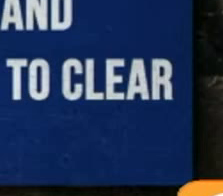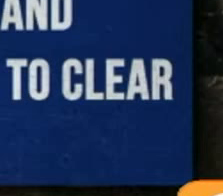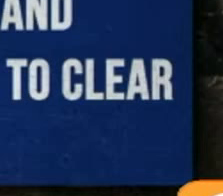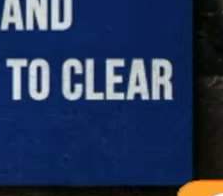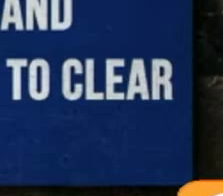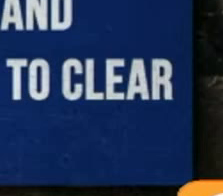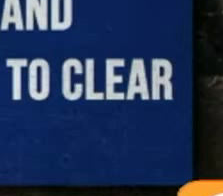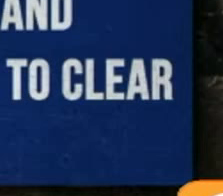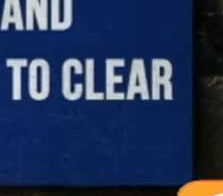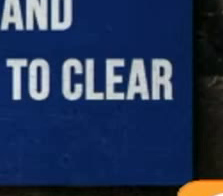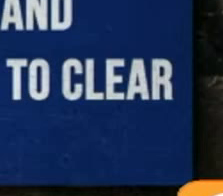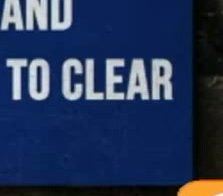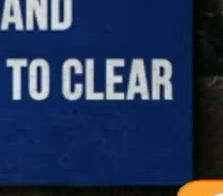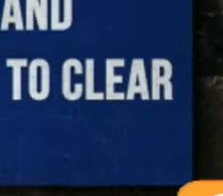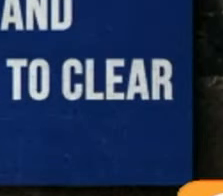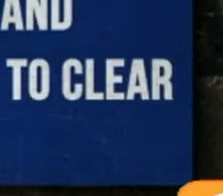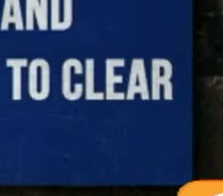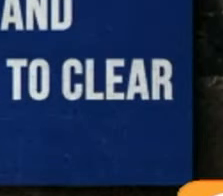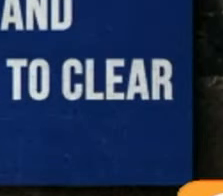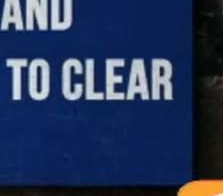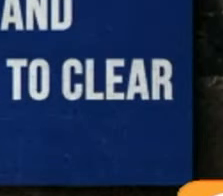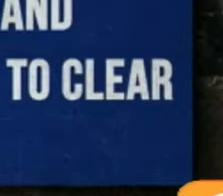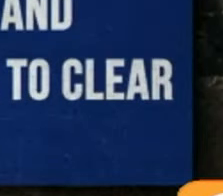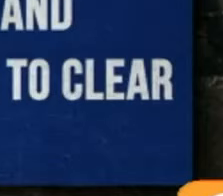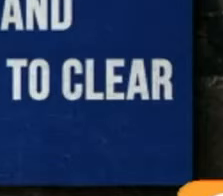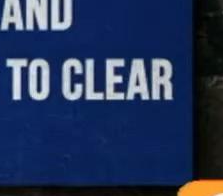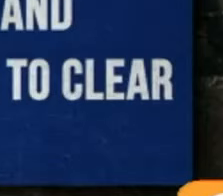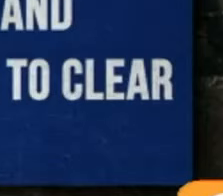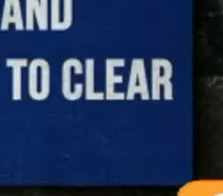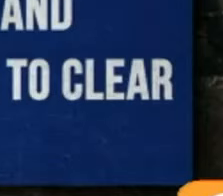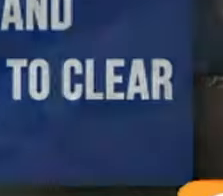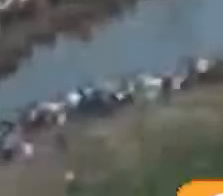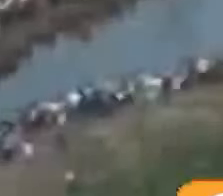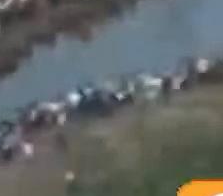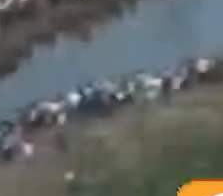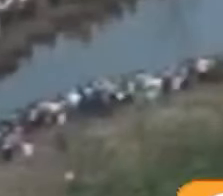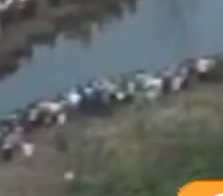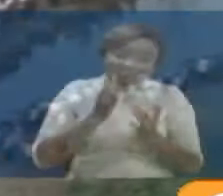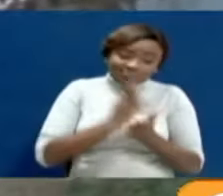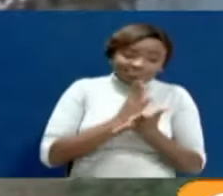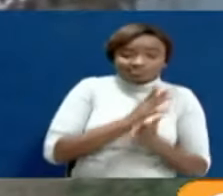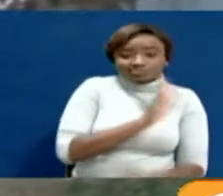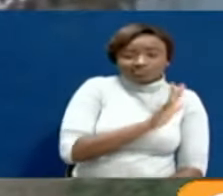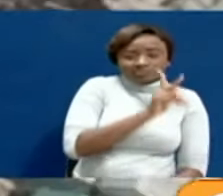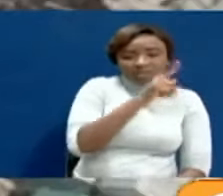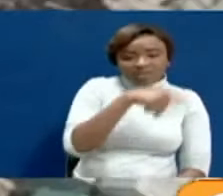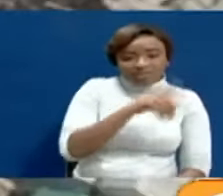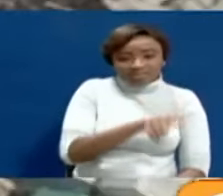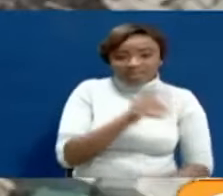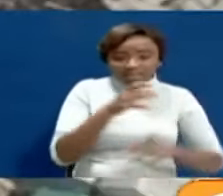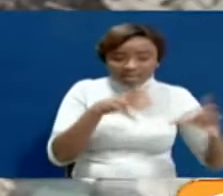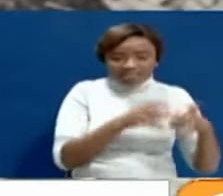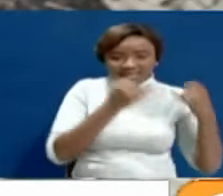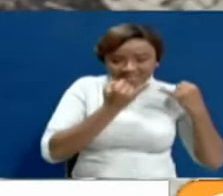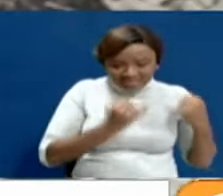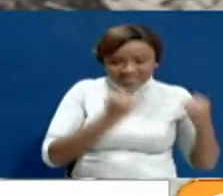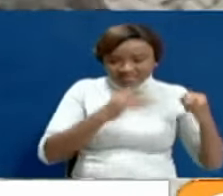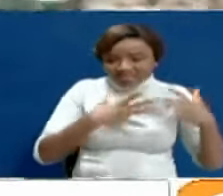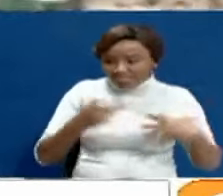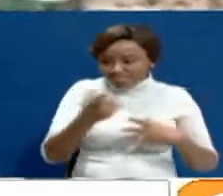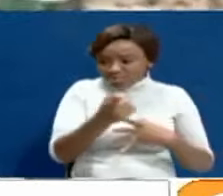residents to clear the Kenya Pipeline way leave. Well, since then, attempts by the Kenya Pipeline Company to have the